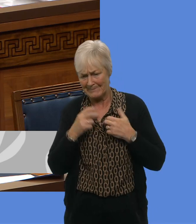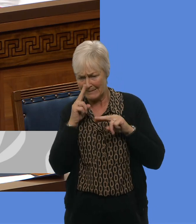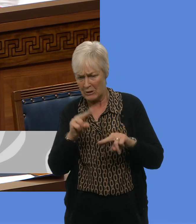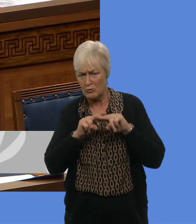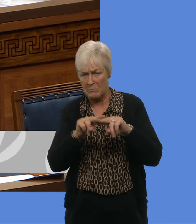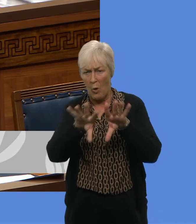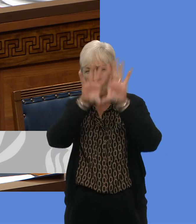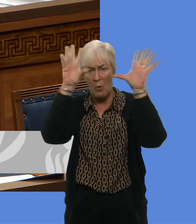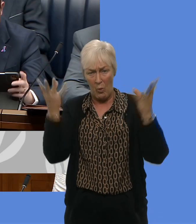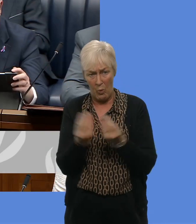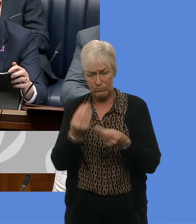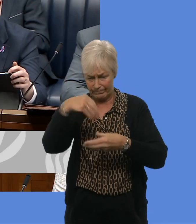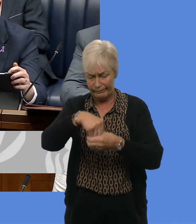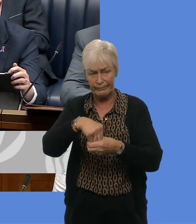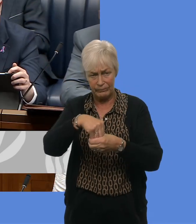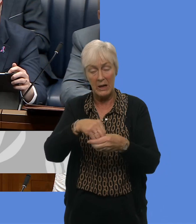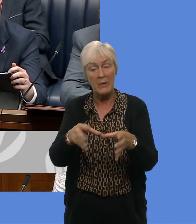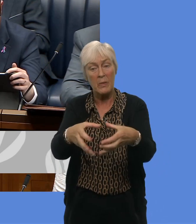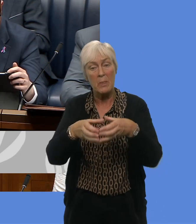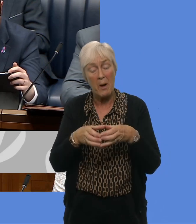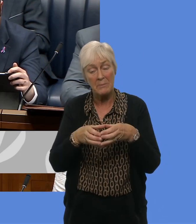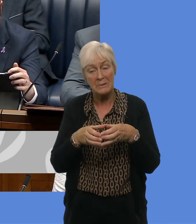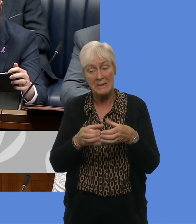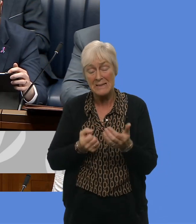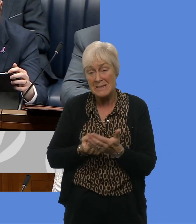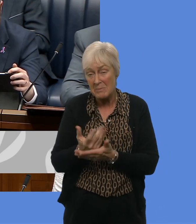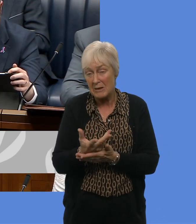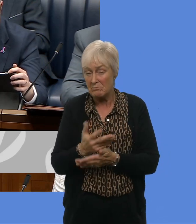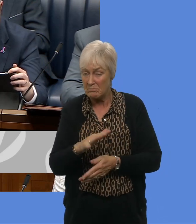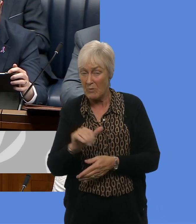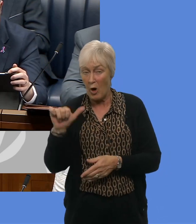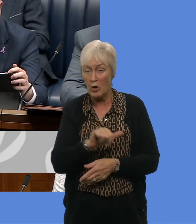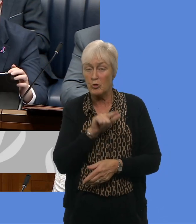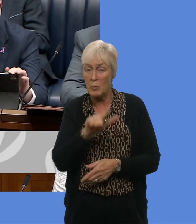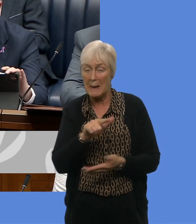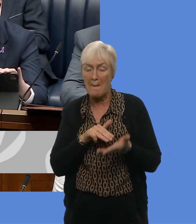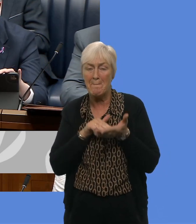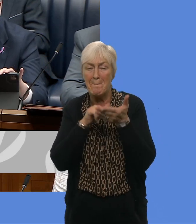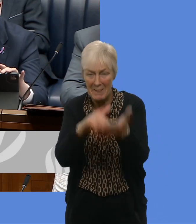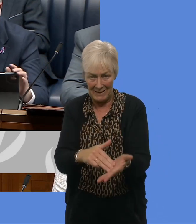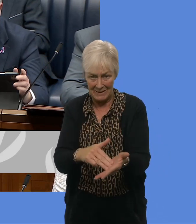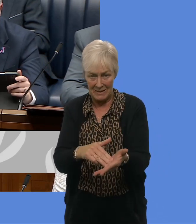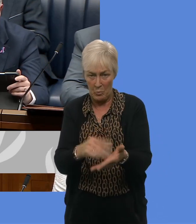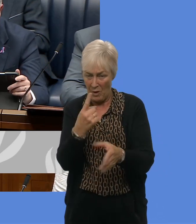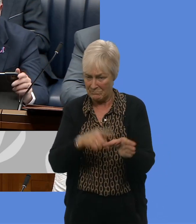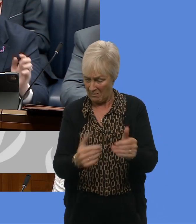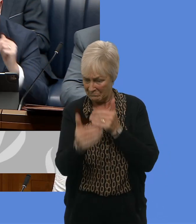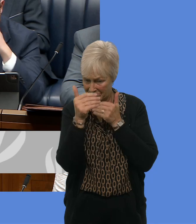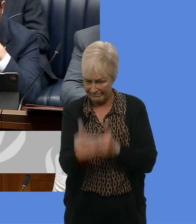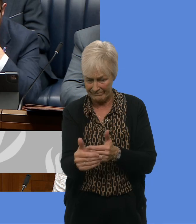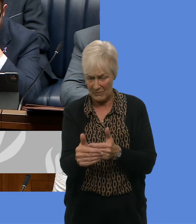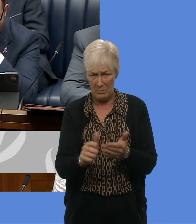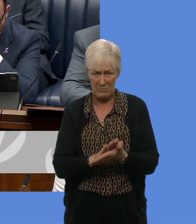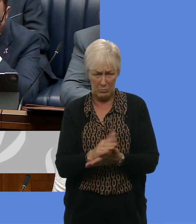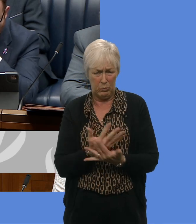totality. The department spends approximately £120 million a year, so that is a significant